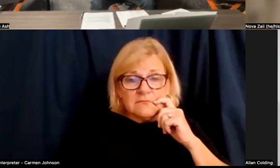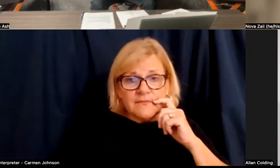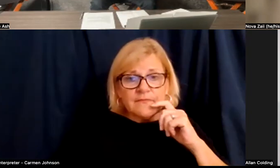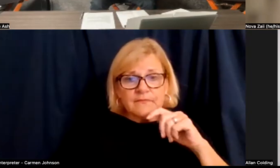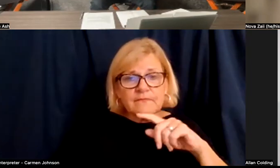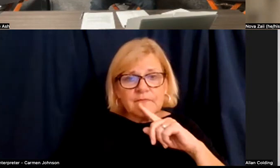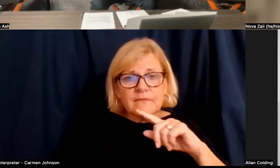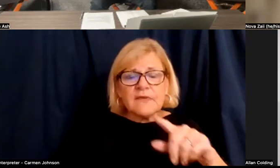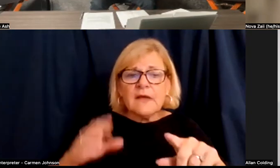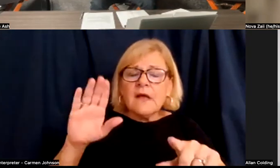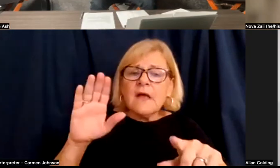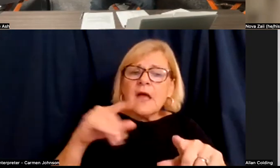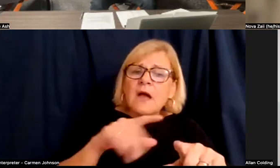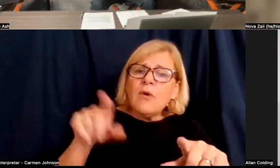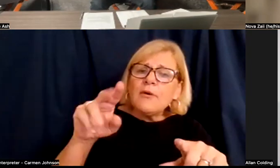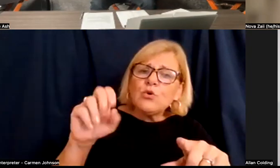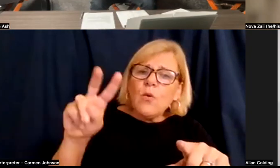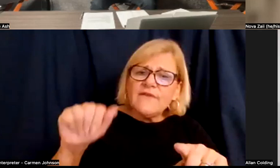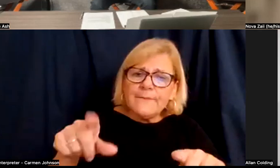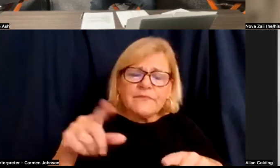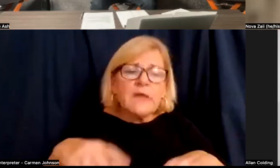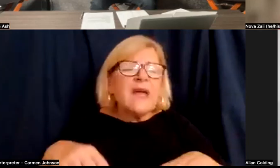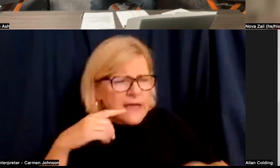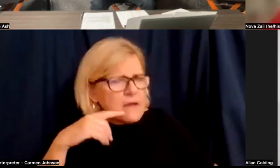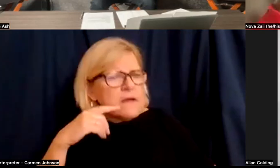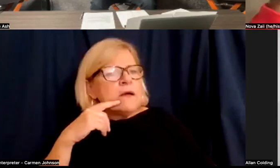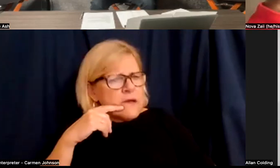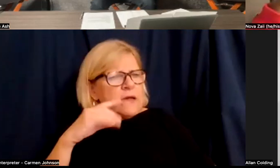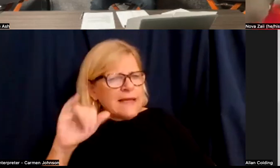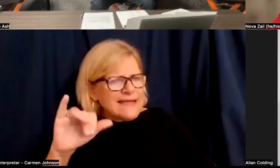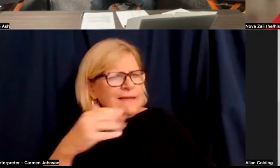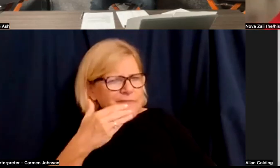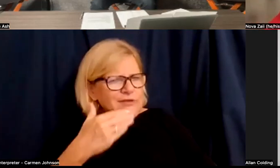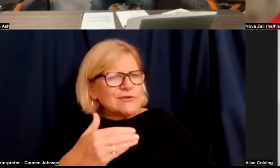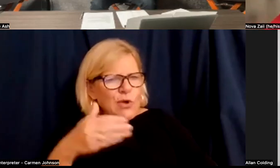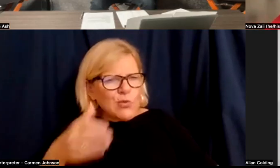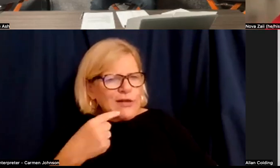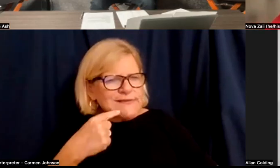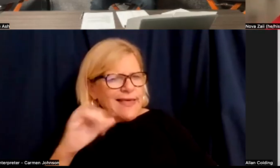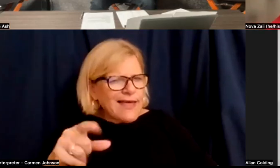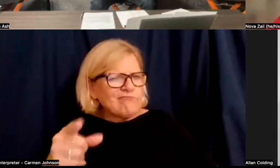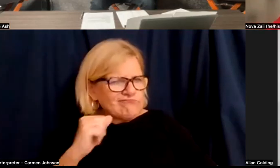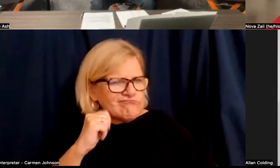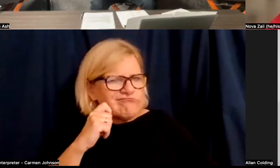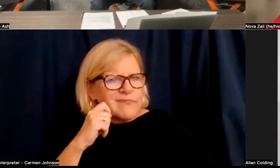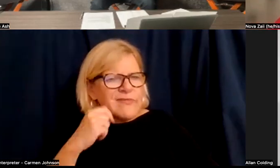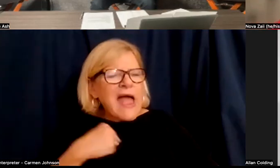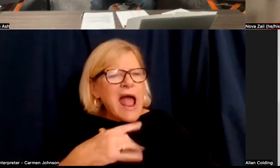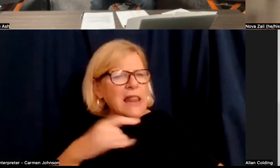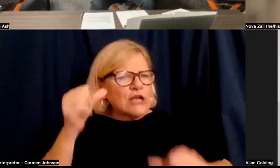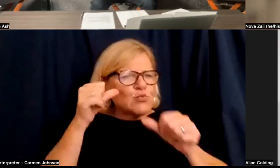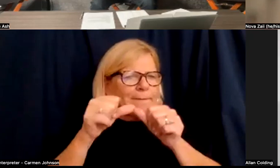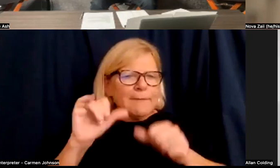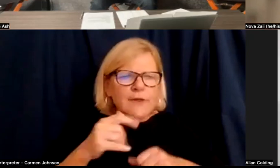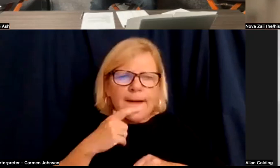same thing for you, no, Yeah, Zaii? yeah, that's a good way of putting it. I like to remember